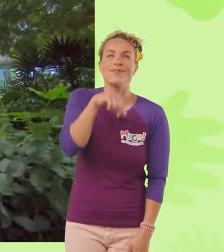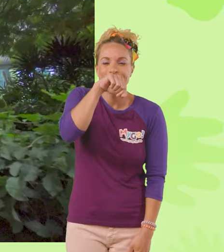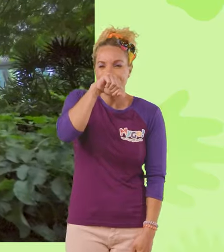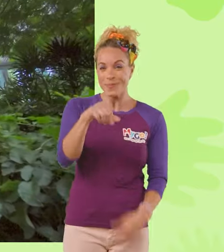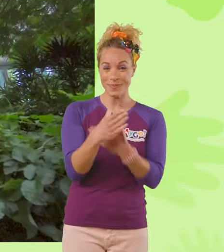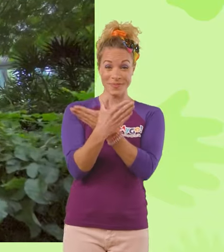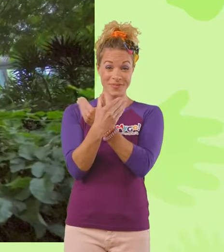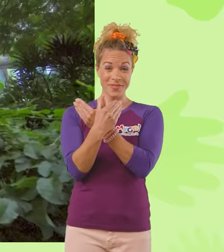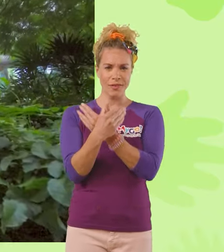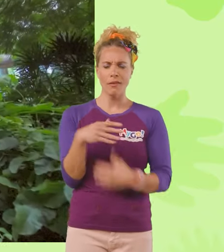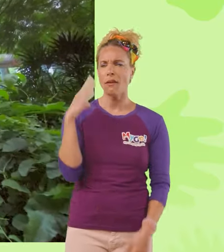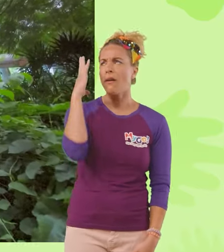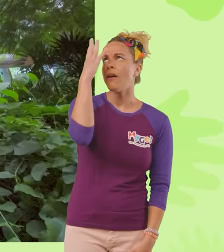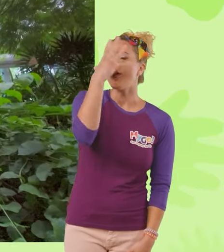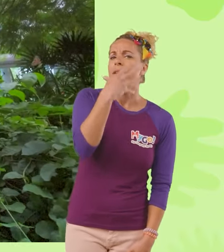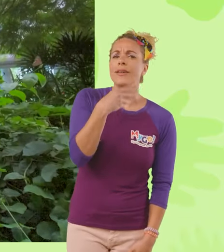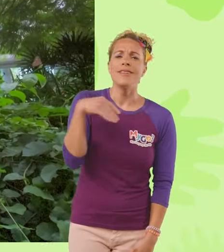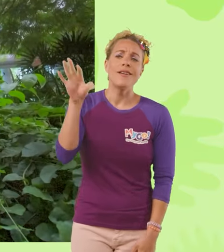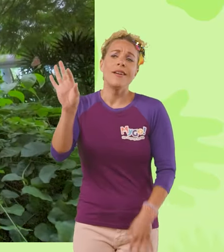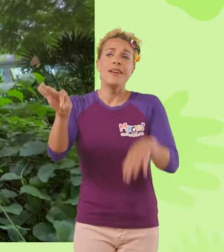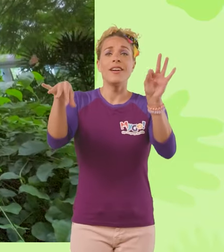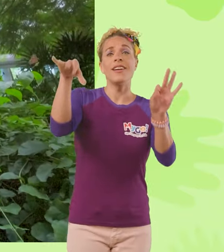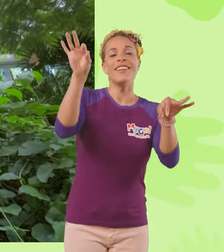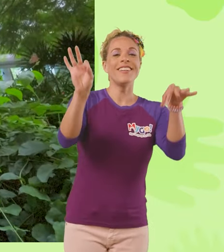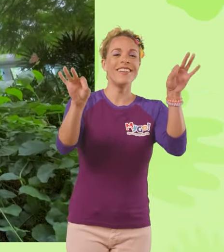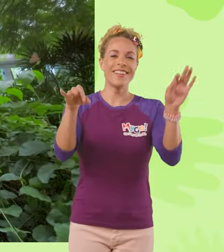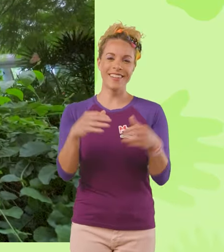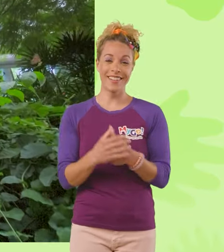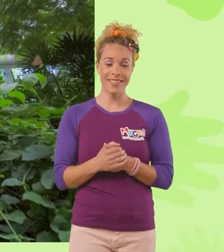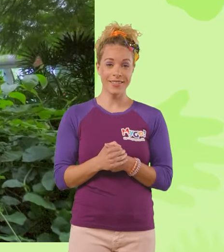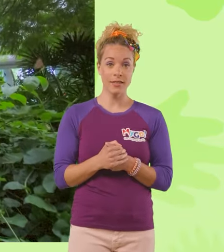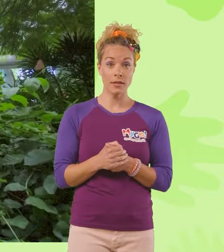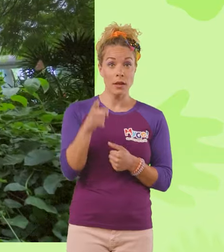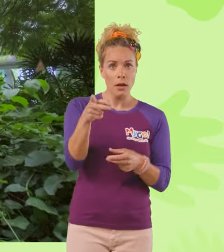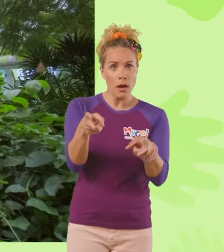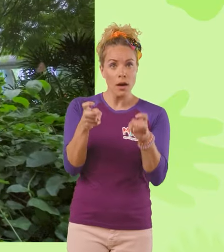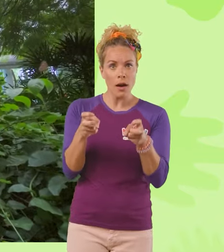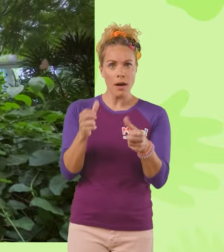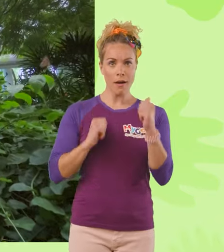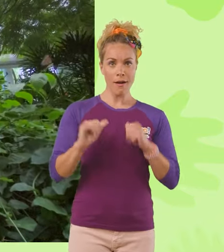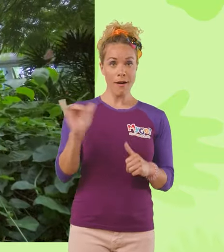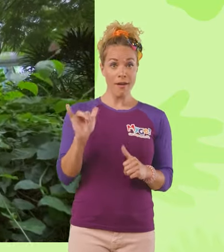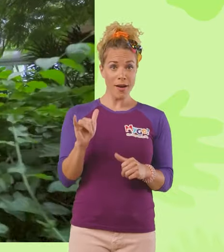I love butterflies. They're so beautiful and light. Will you act like a butterfly with me?